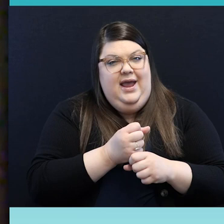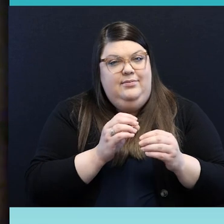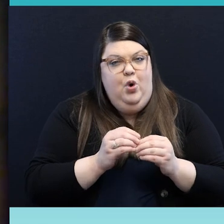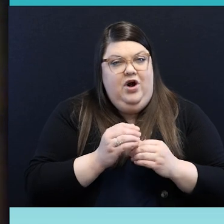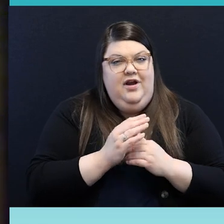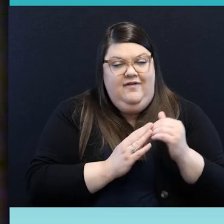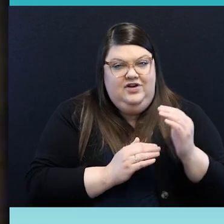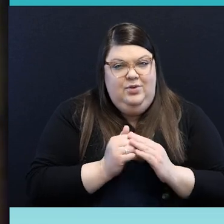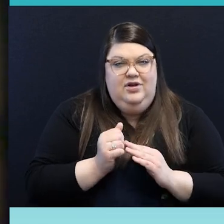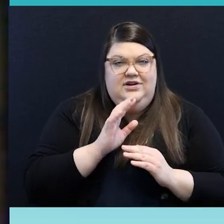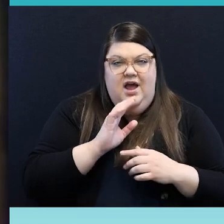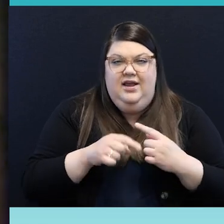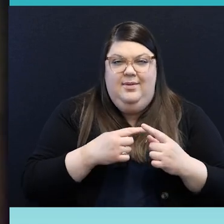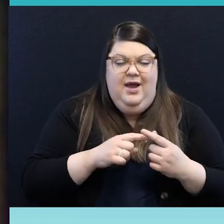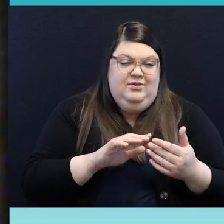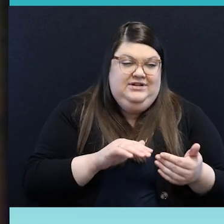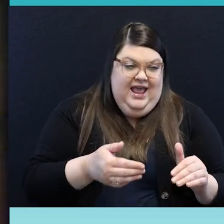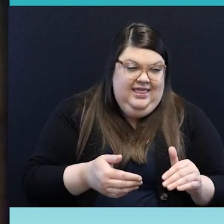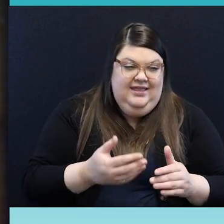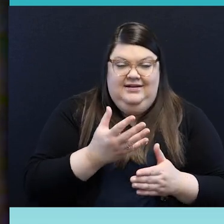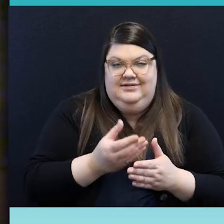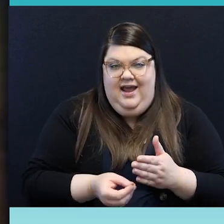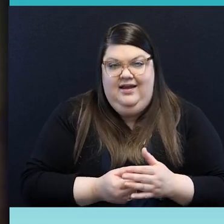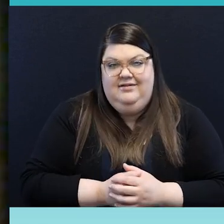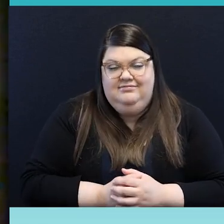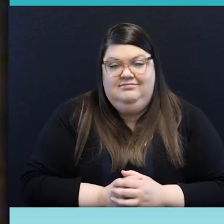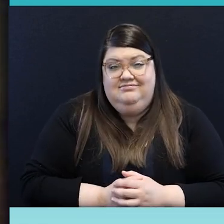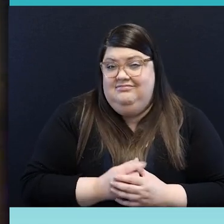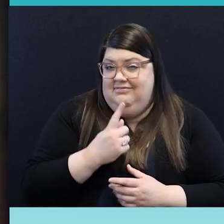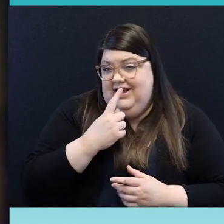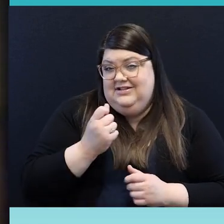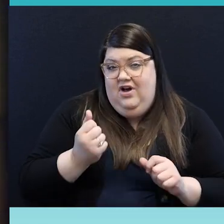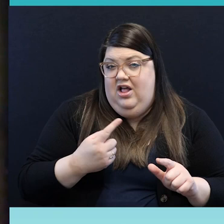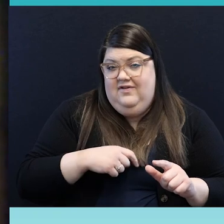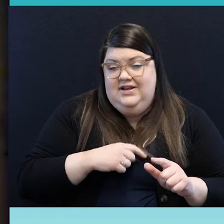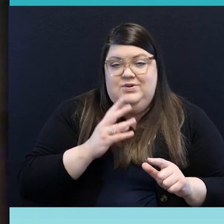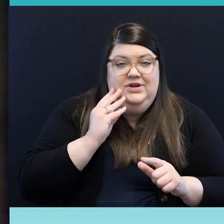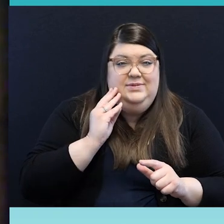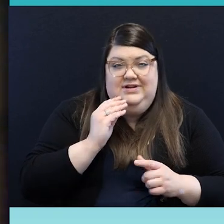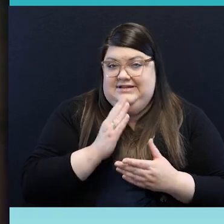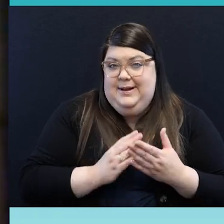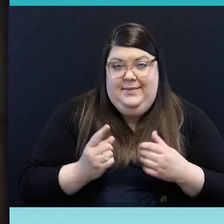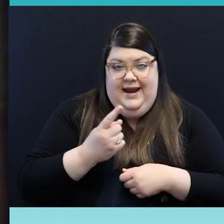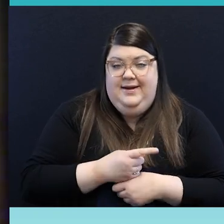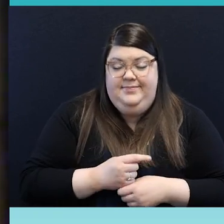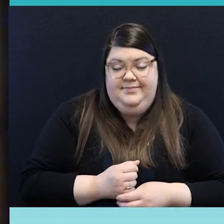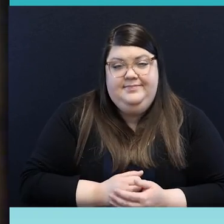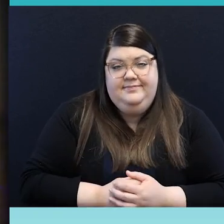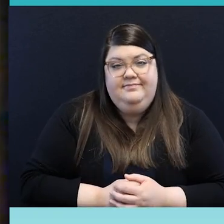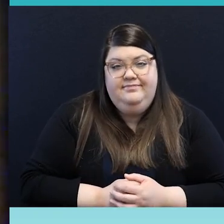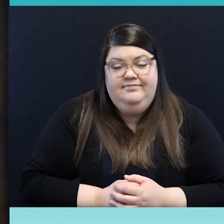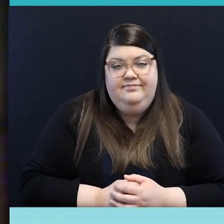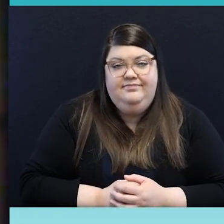more comfortable talking about death and dying, because we're all going to experience it someday.